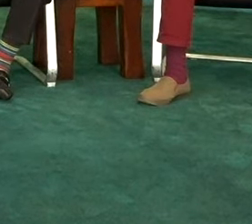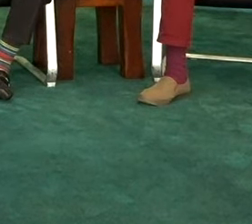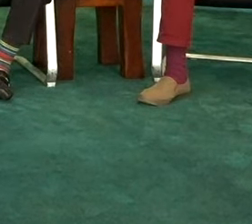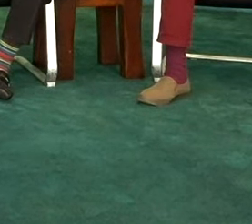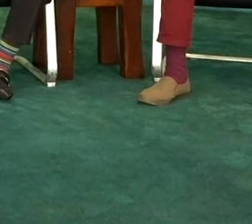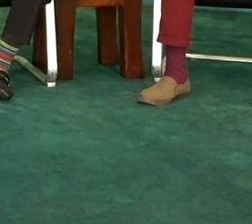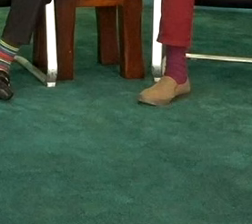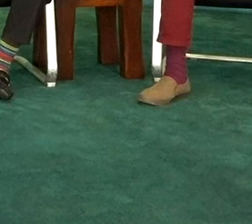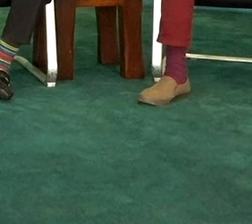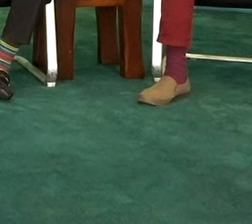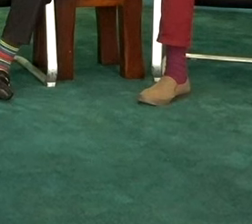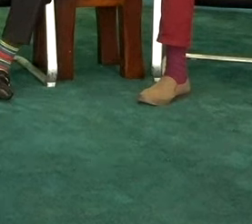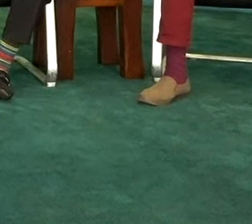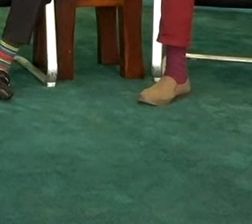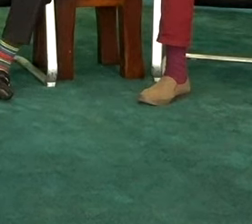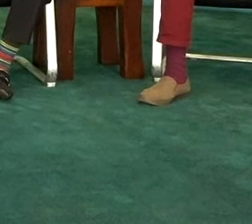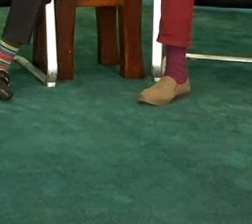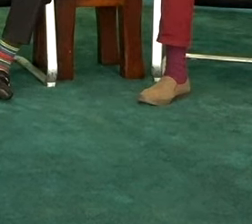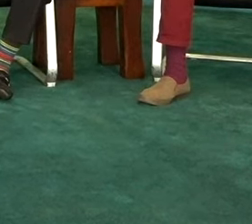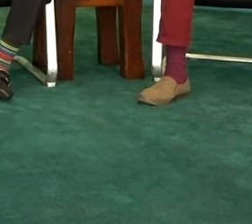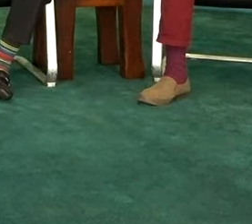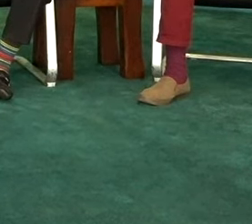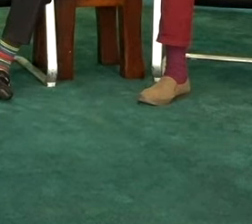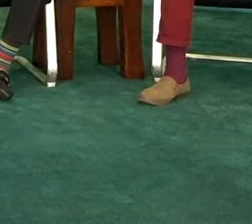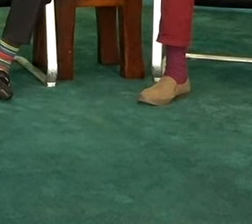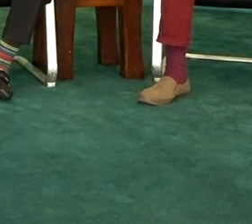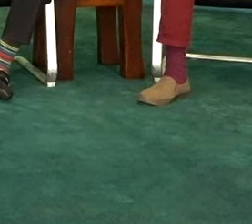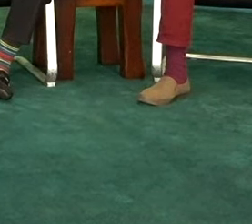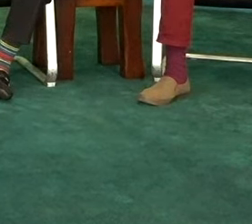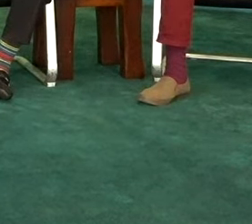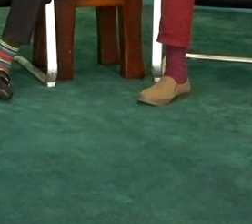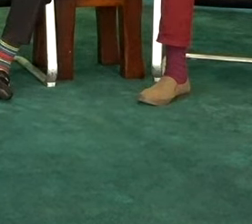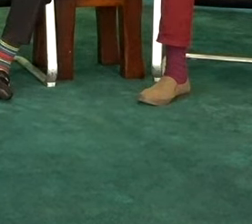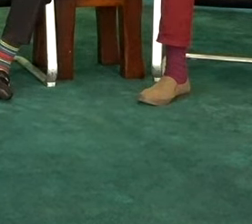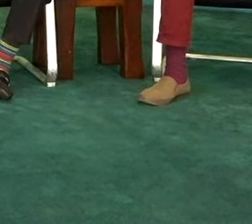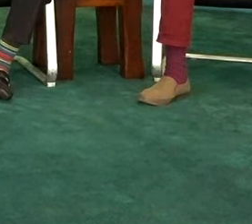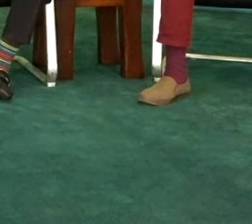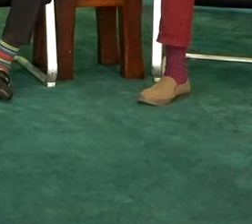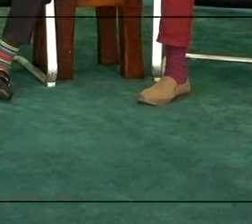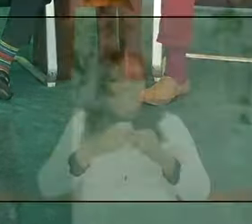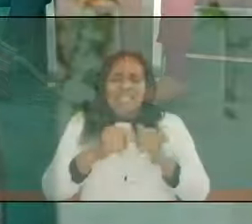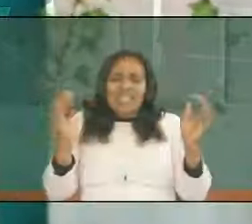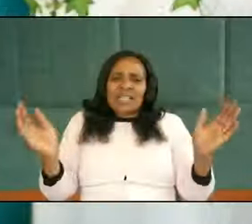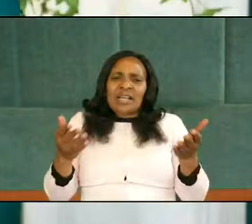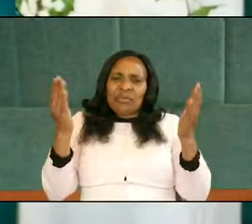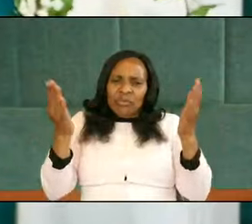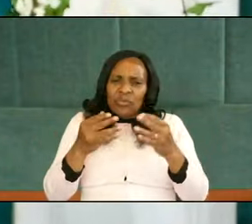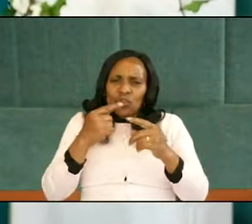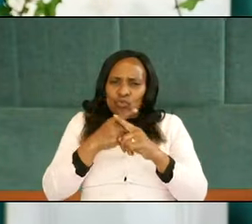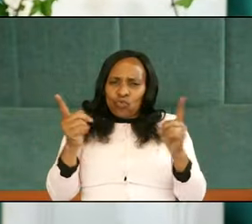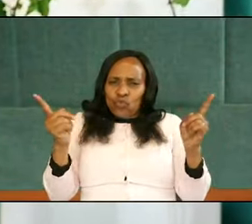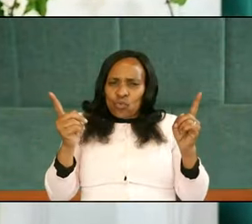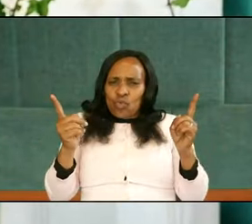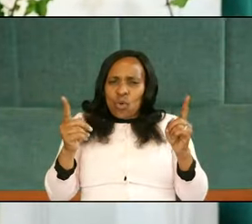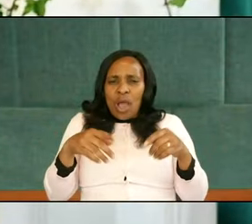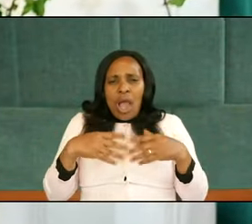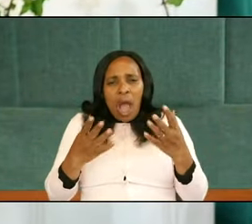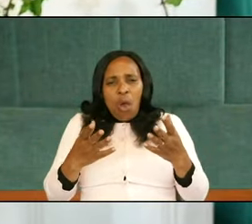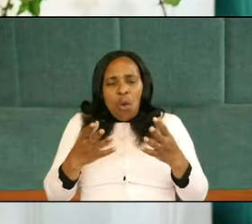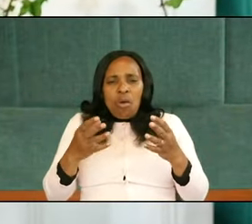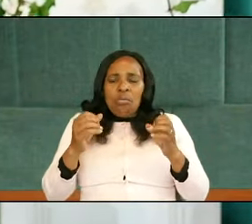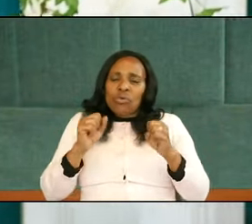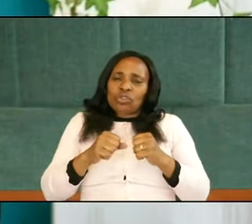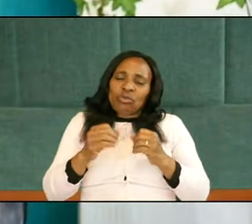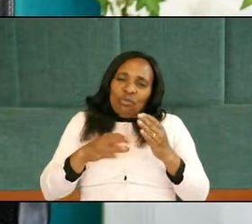with us. We pray that the lesson on the fall and rise of David has been an encouragement to you. No matter how you may have